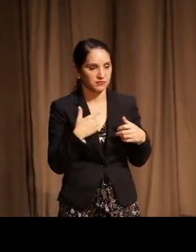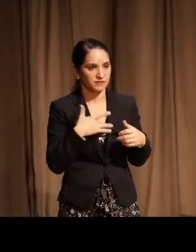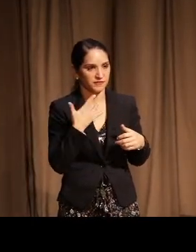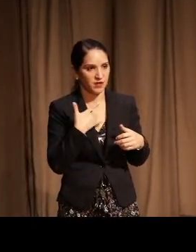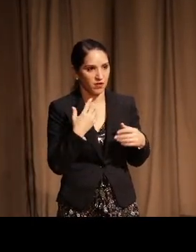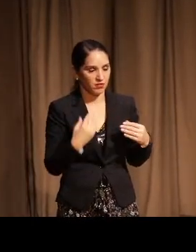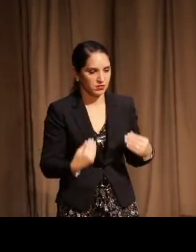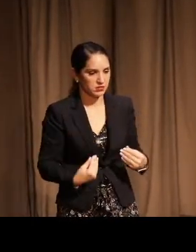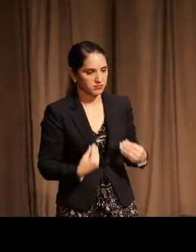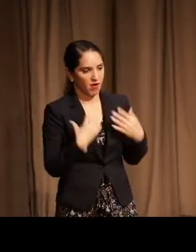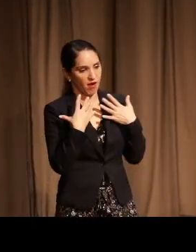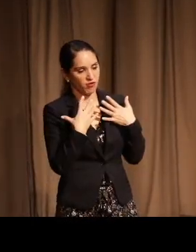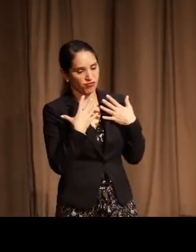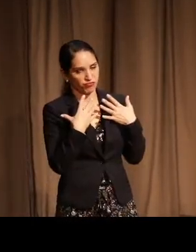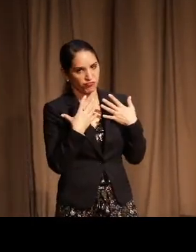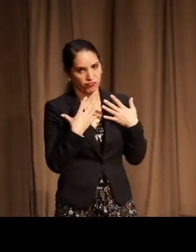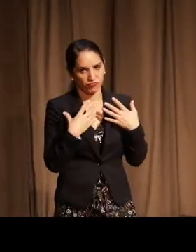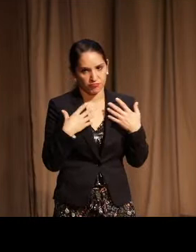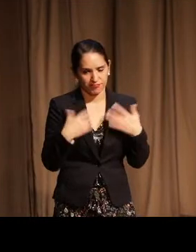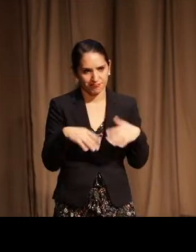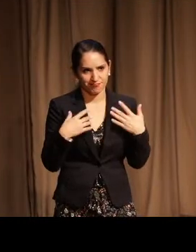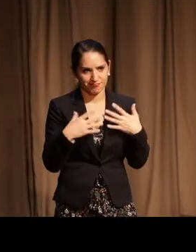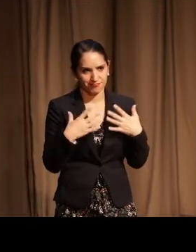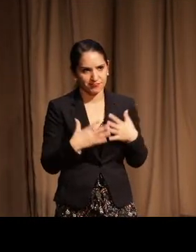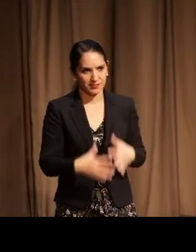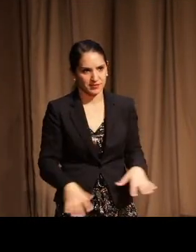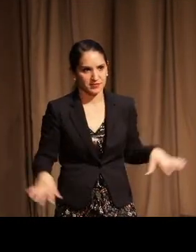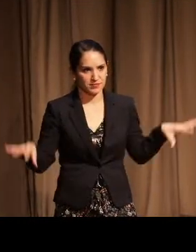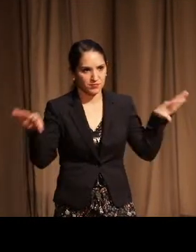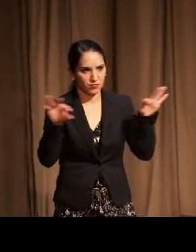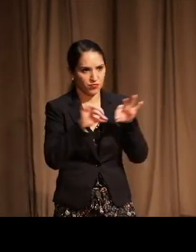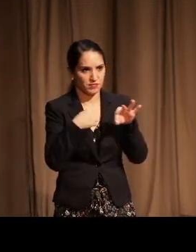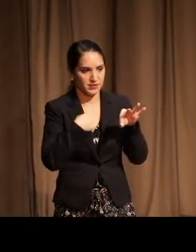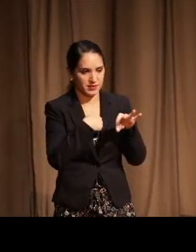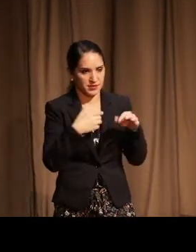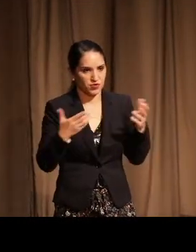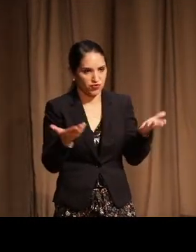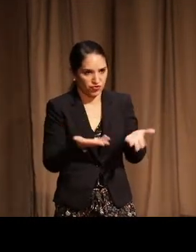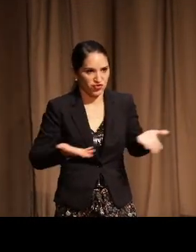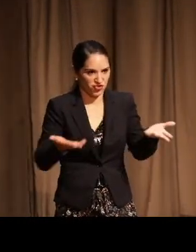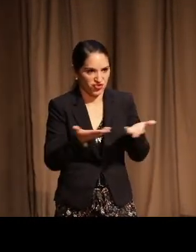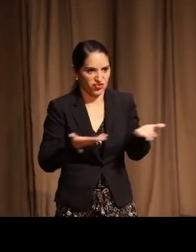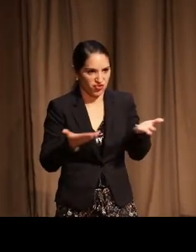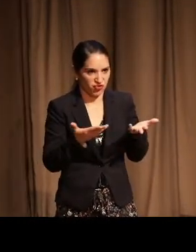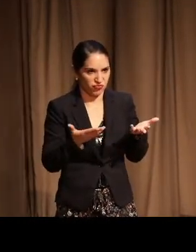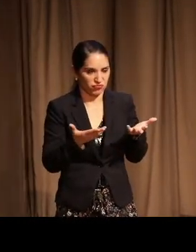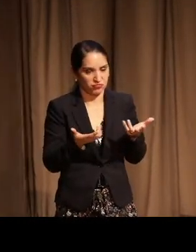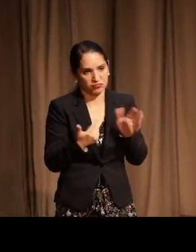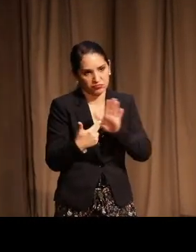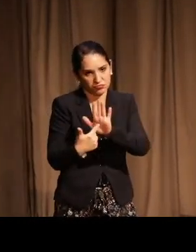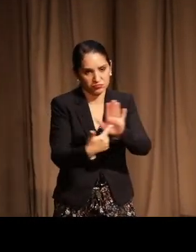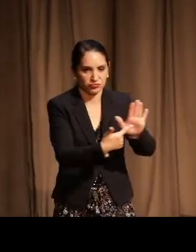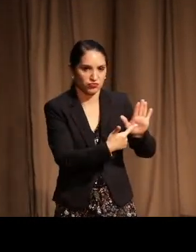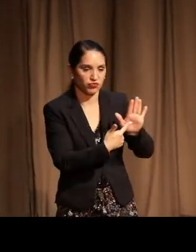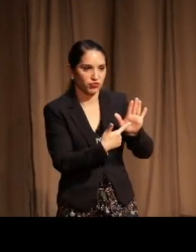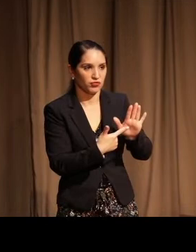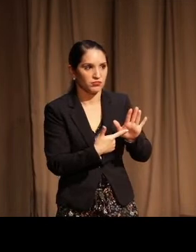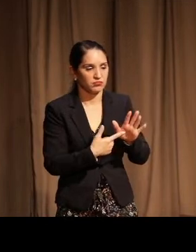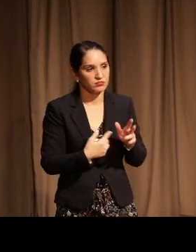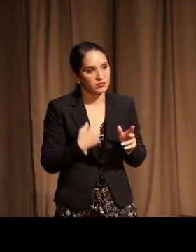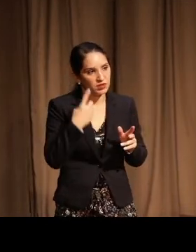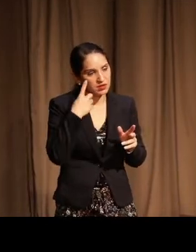and for me, it's important to be here with the solo show because I think like